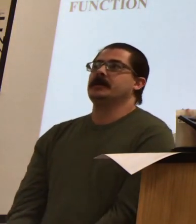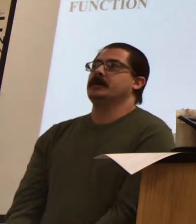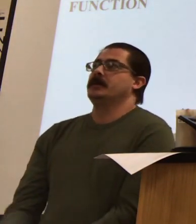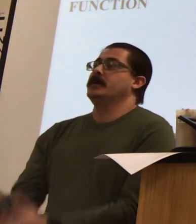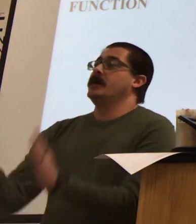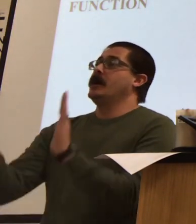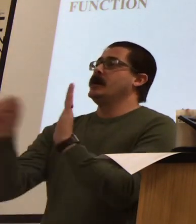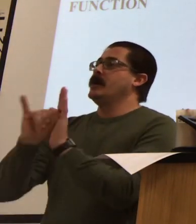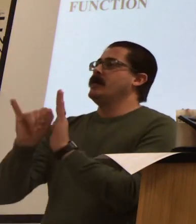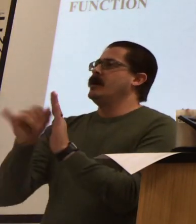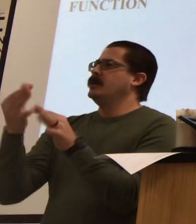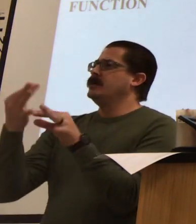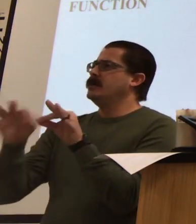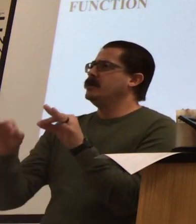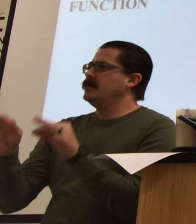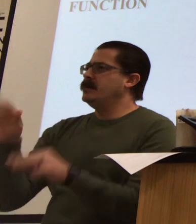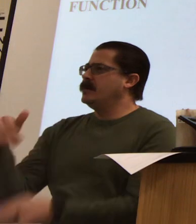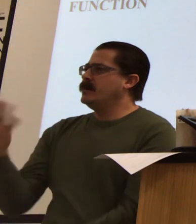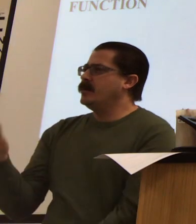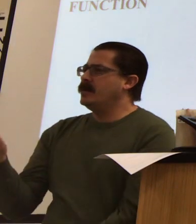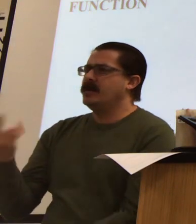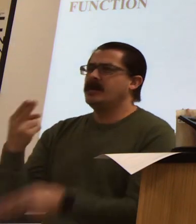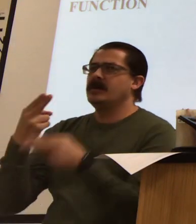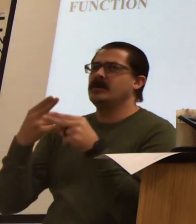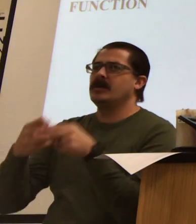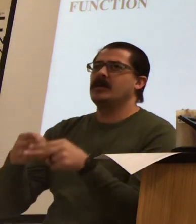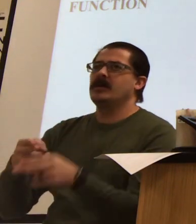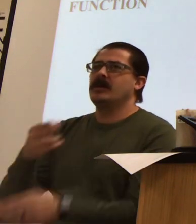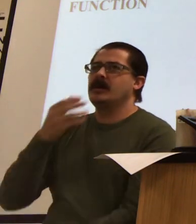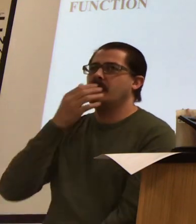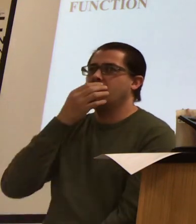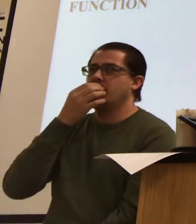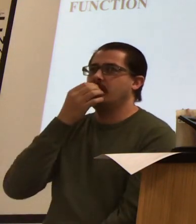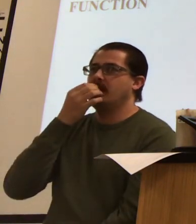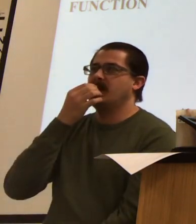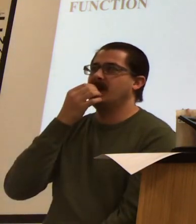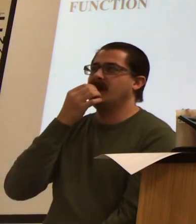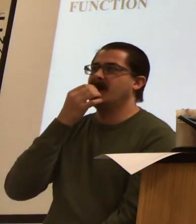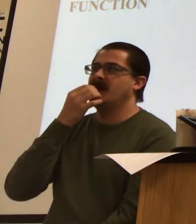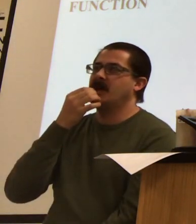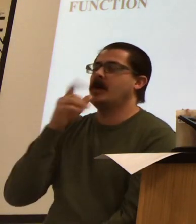Very simply, what is it? What do you call this? Okay.